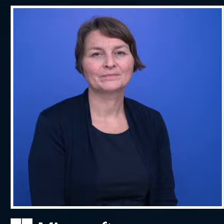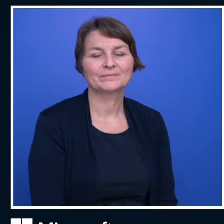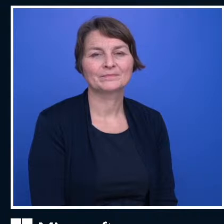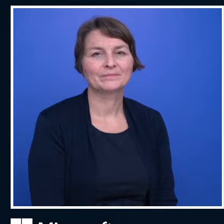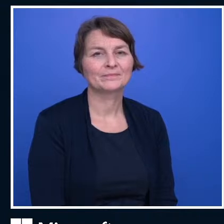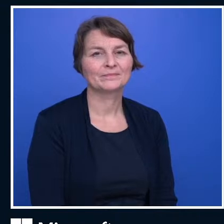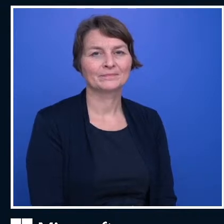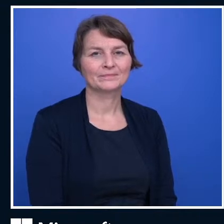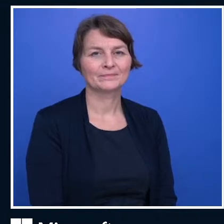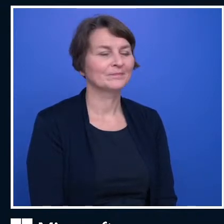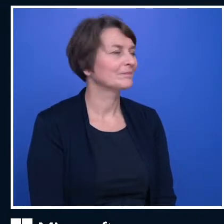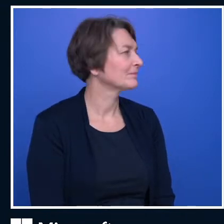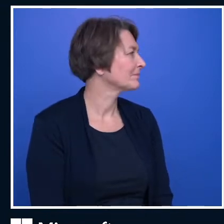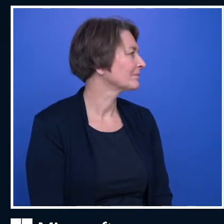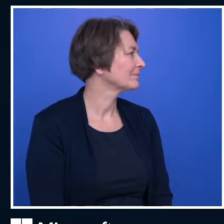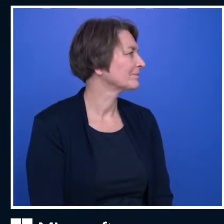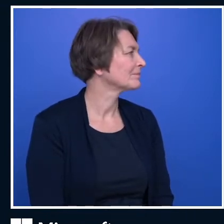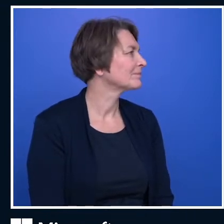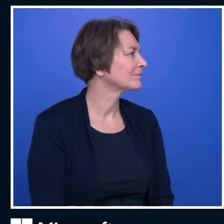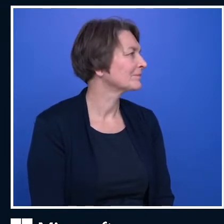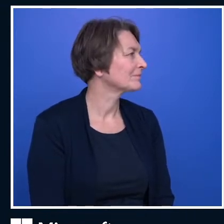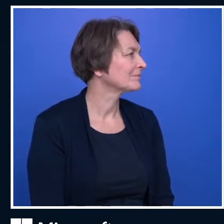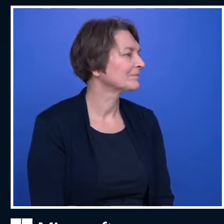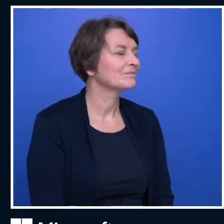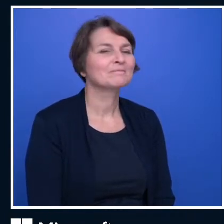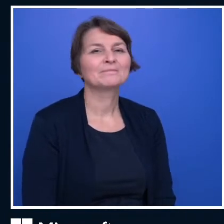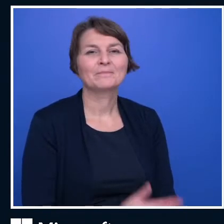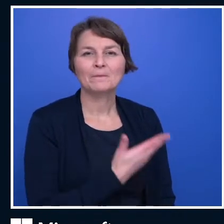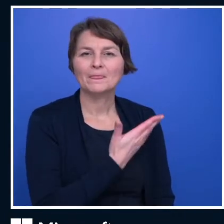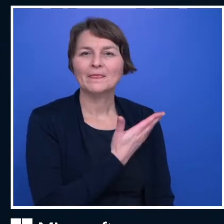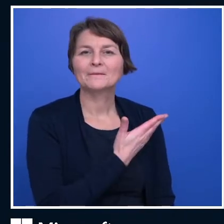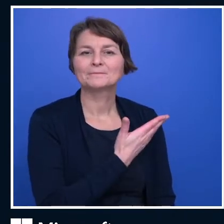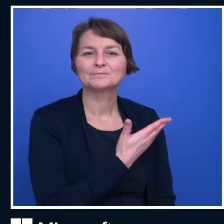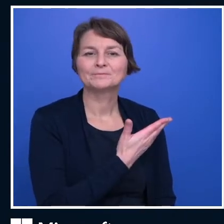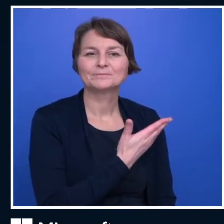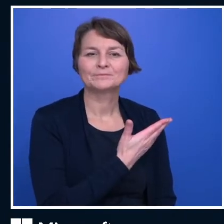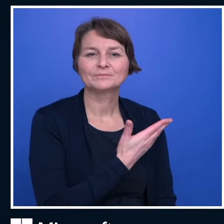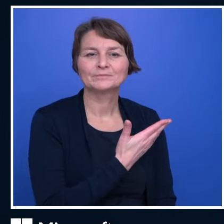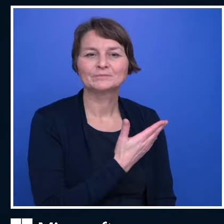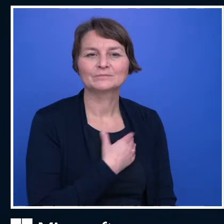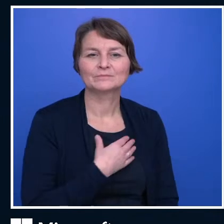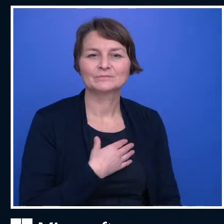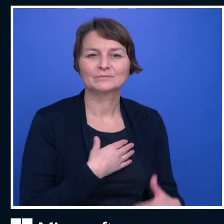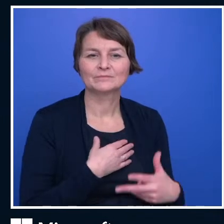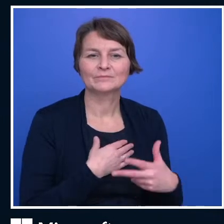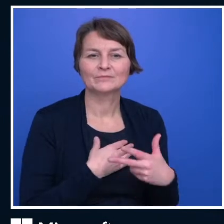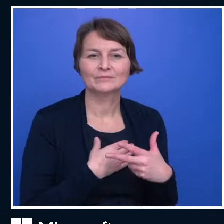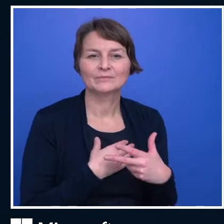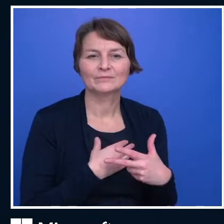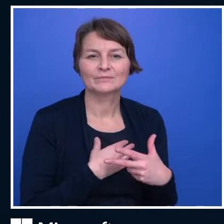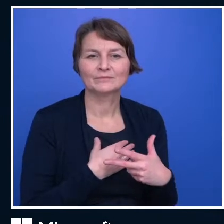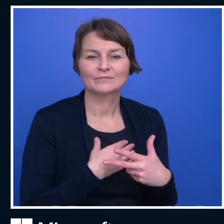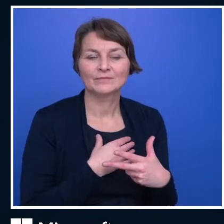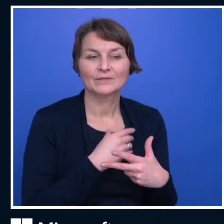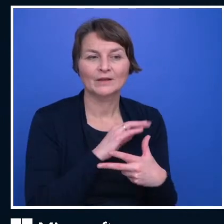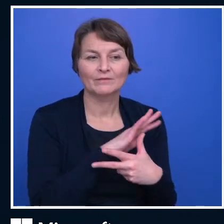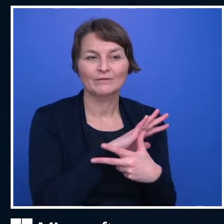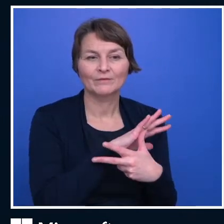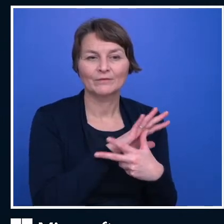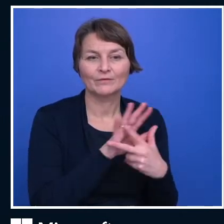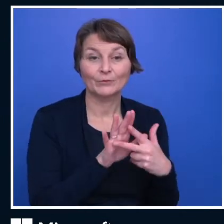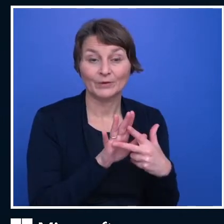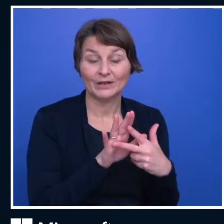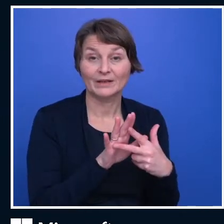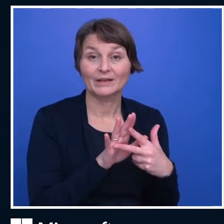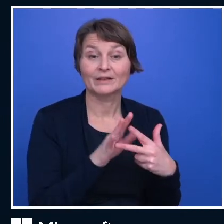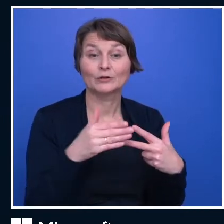Yeah. So we have preprocess.py open. We load up the important